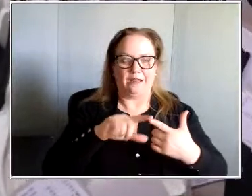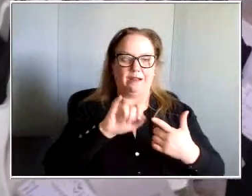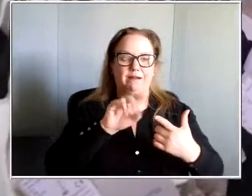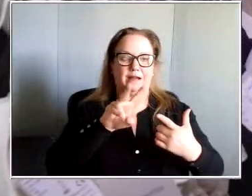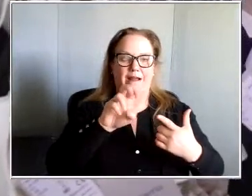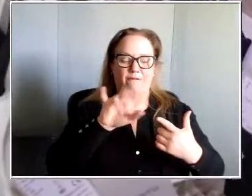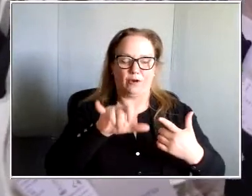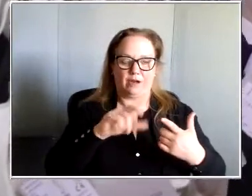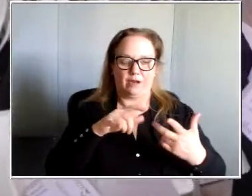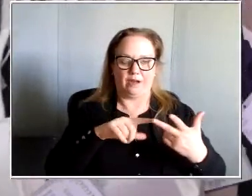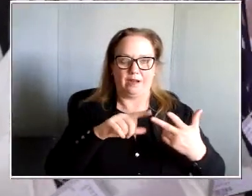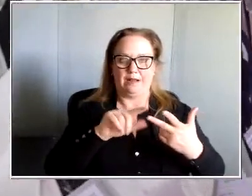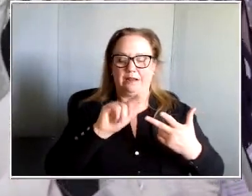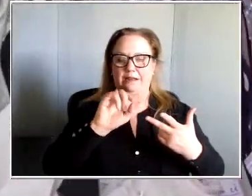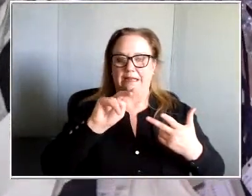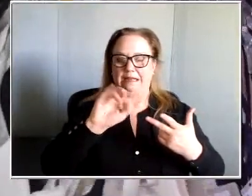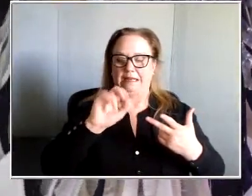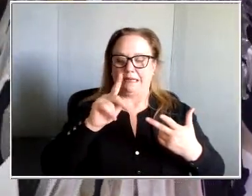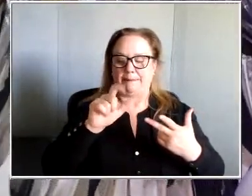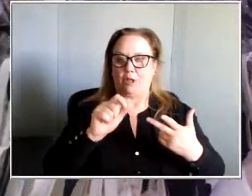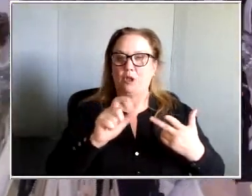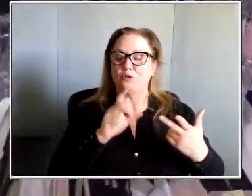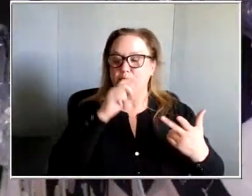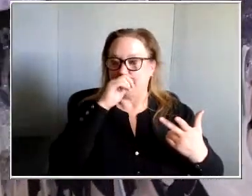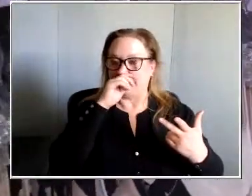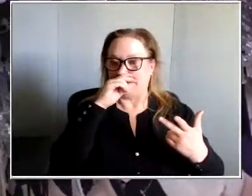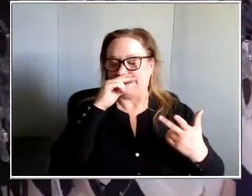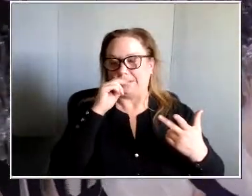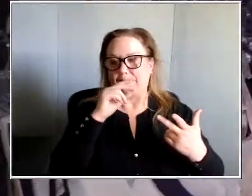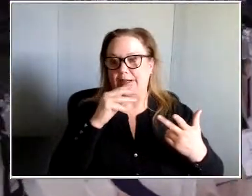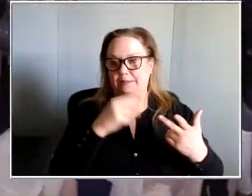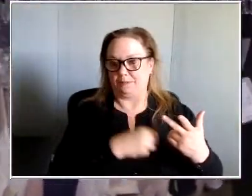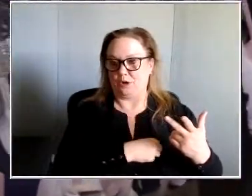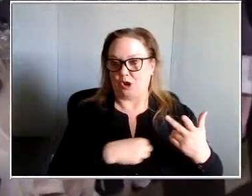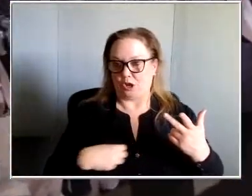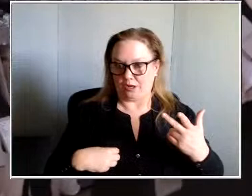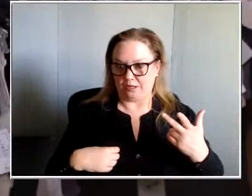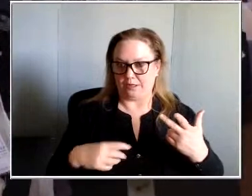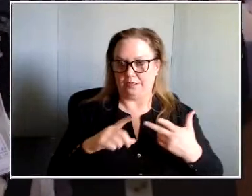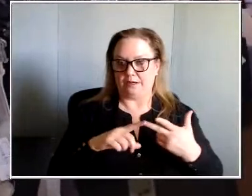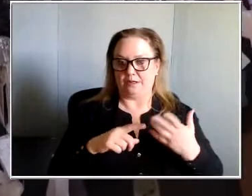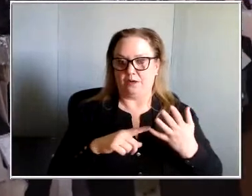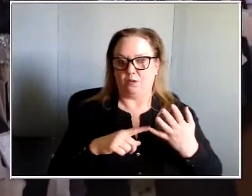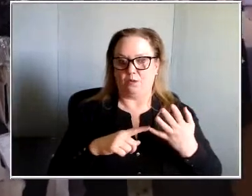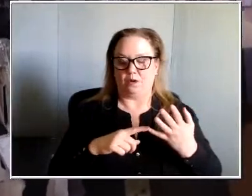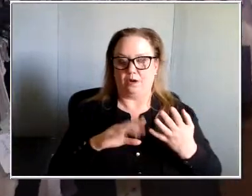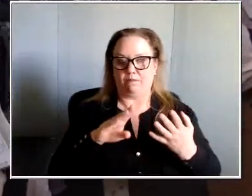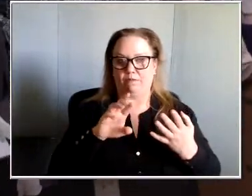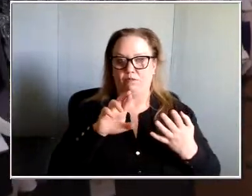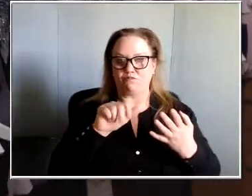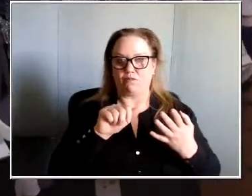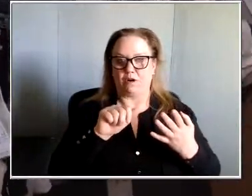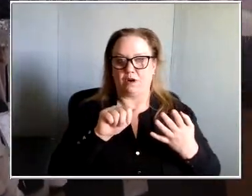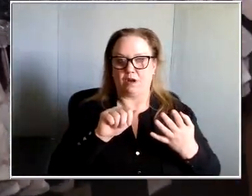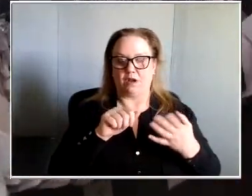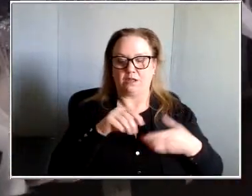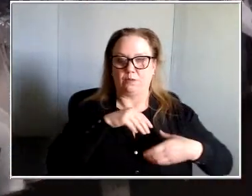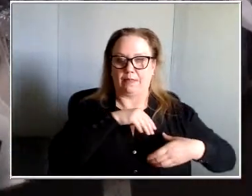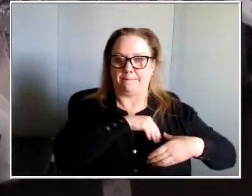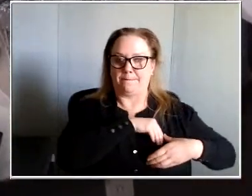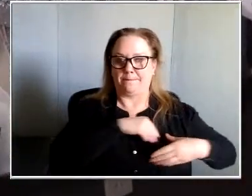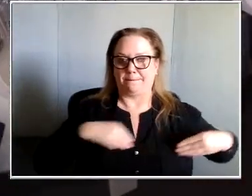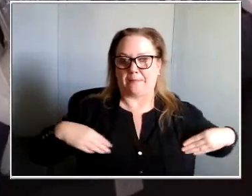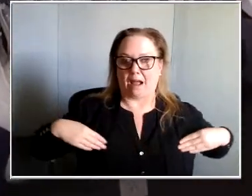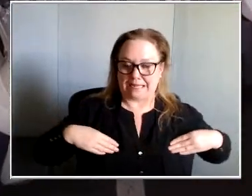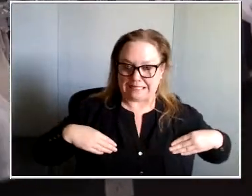have nipples that we can put on. We have bras with pockets. And I have to tell